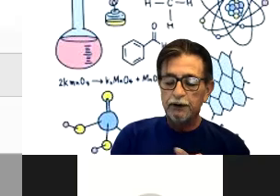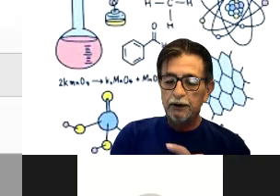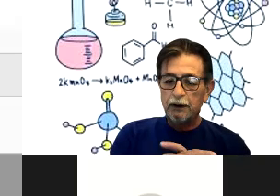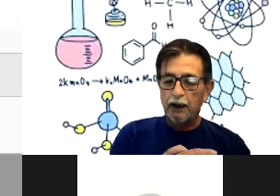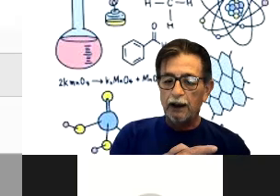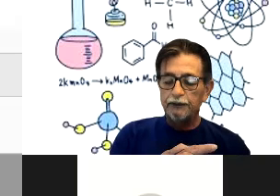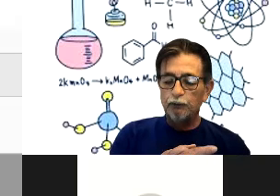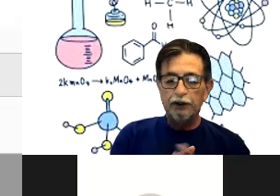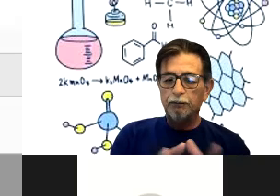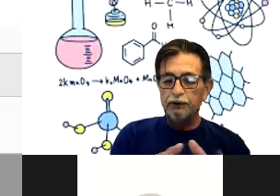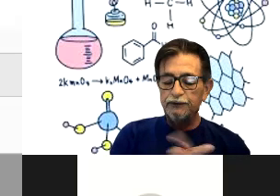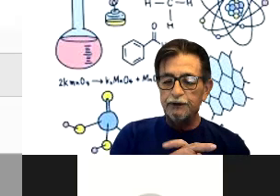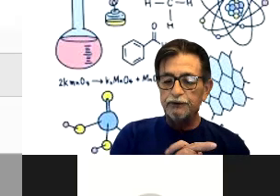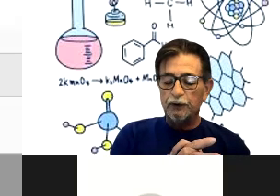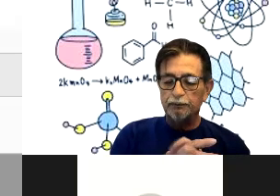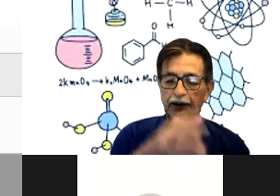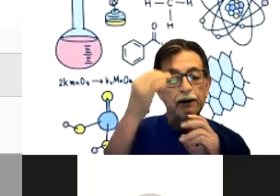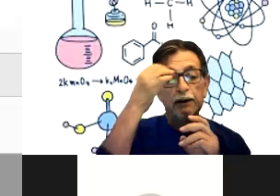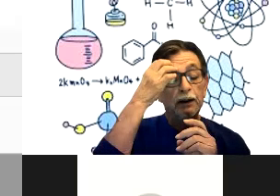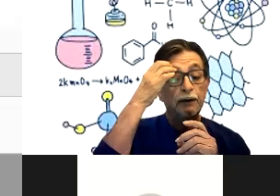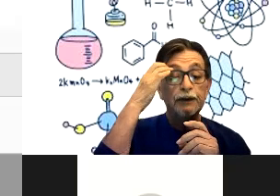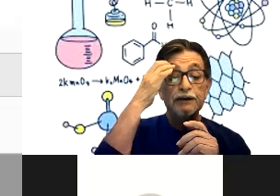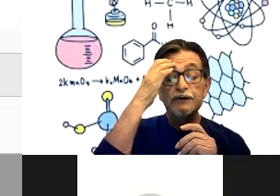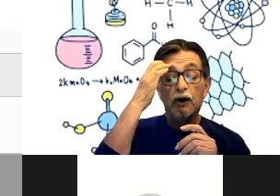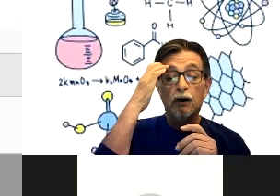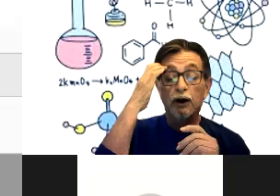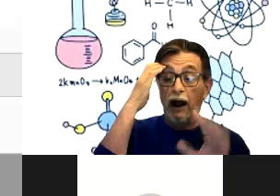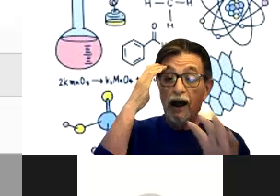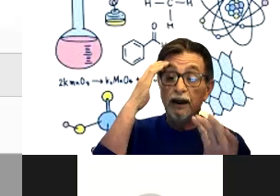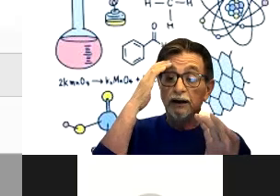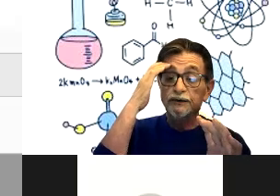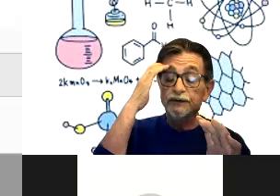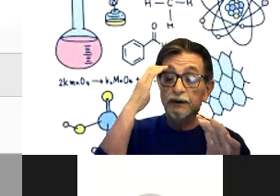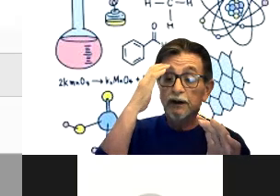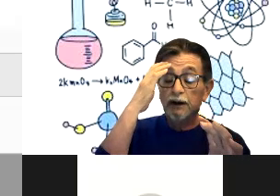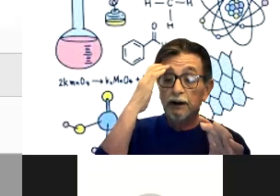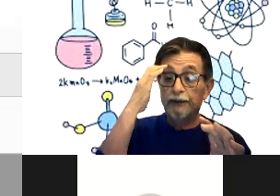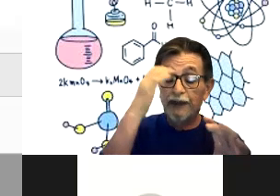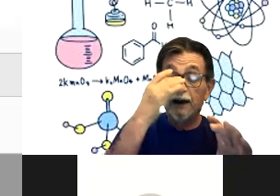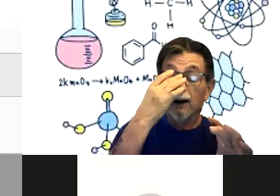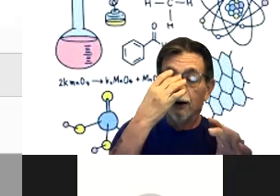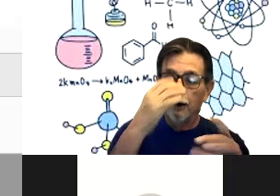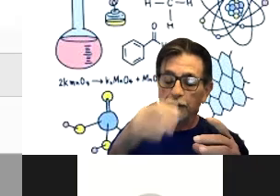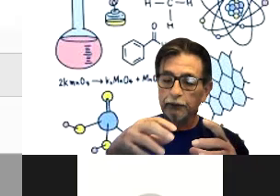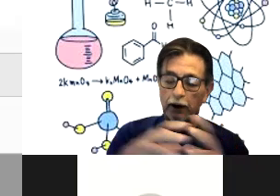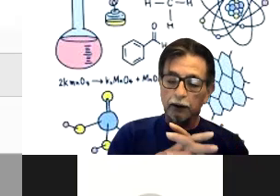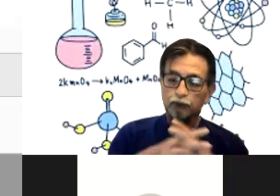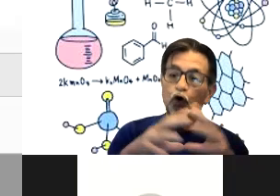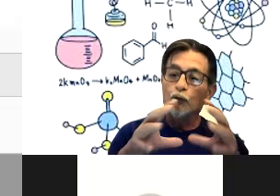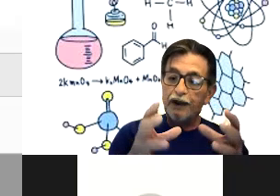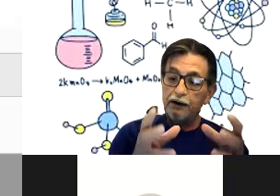ions. And we're going to be using these quite a bit. These are ions that